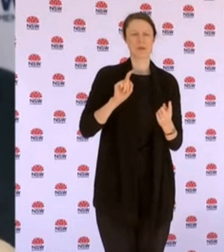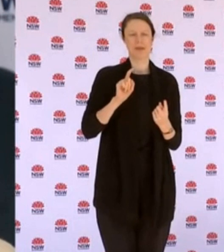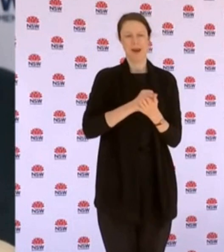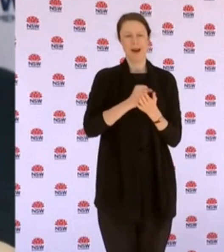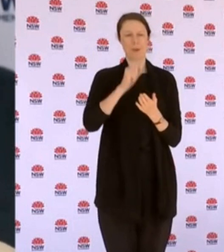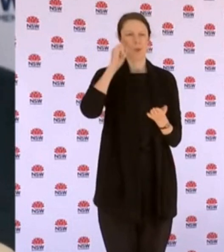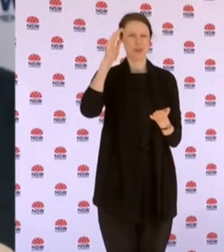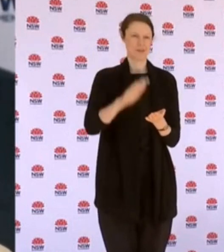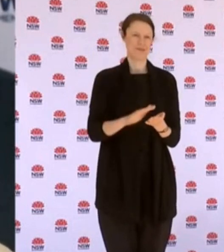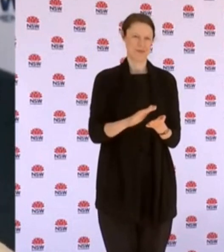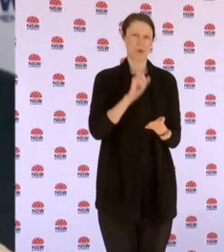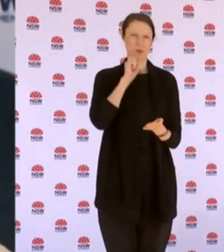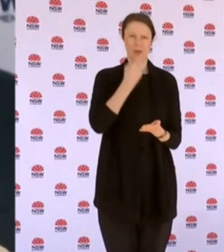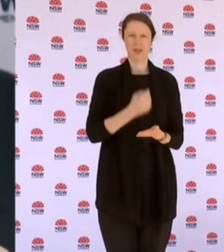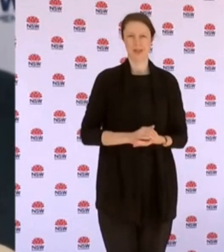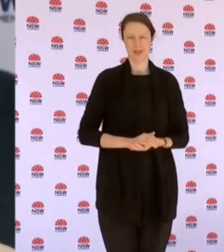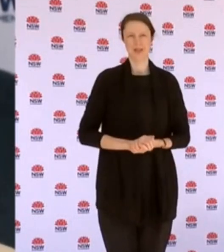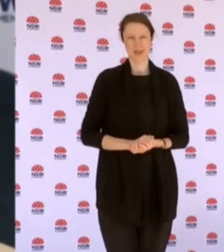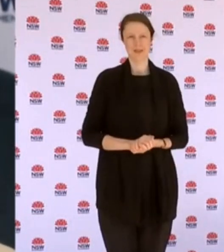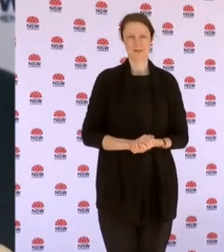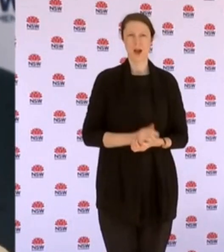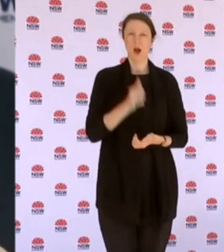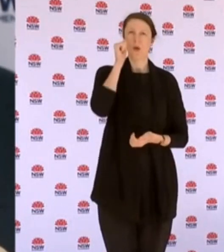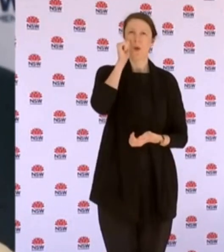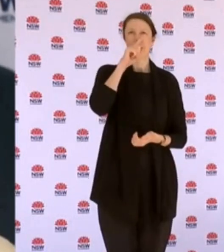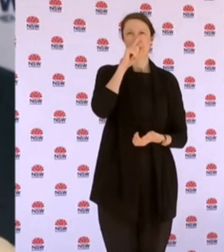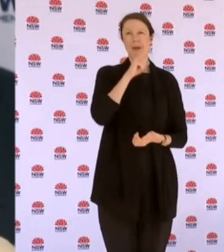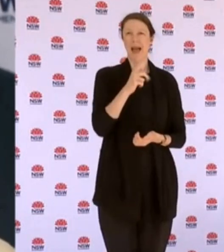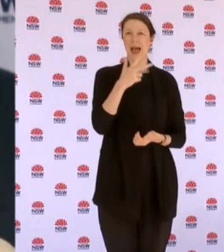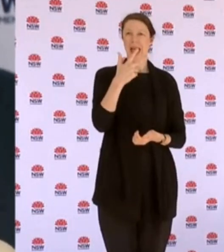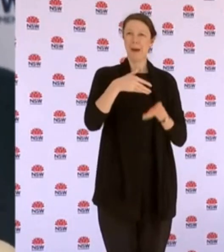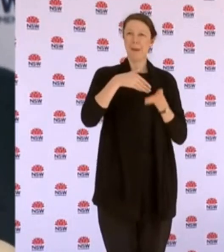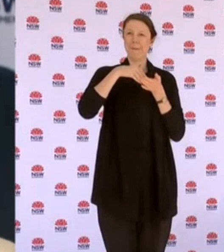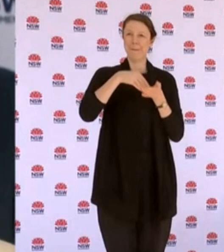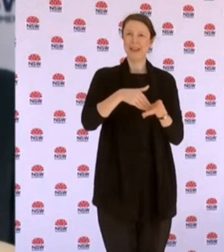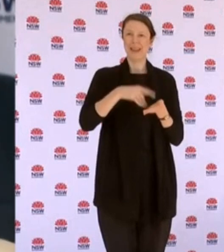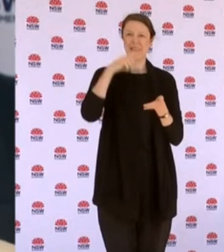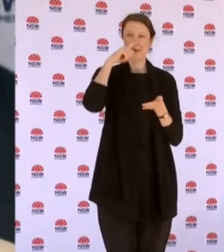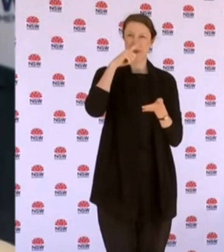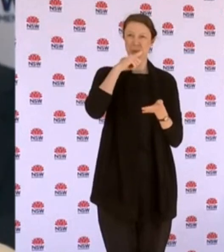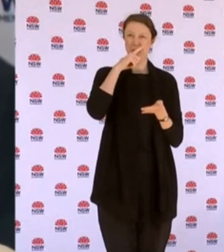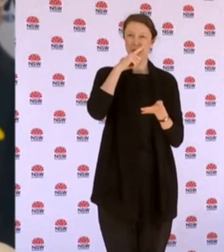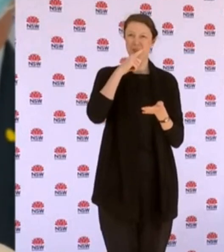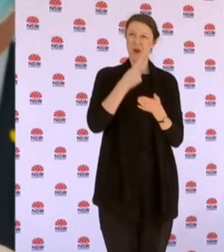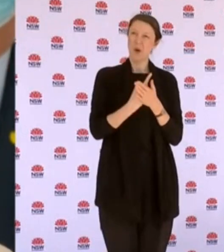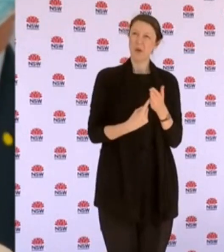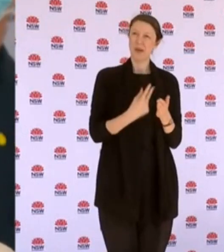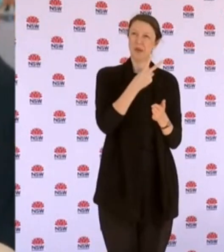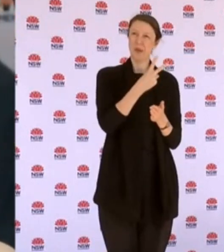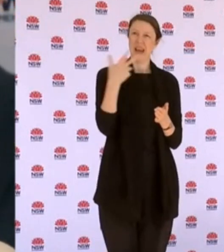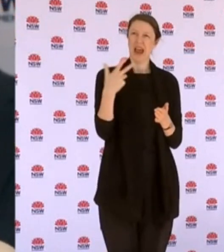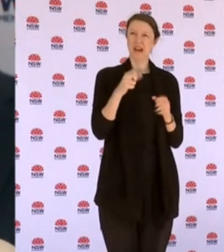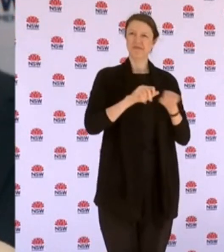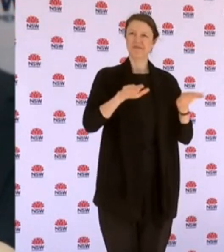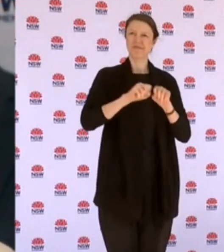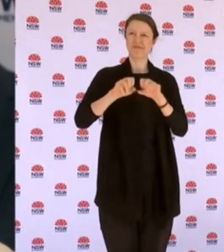know out of a population of 8 million people might think, it's only 28. But to have 28 people who are infectious in the community could mean that any